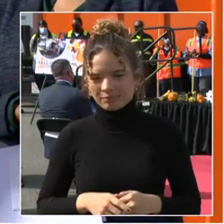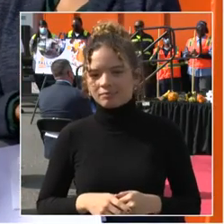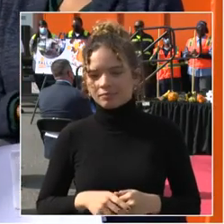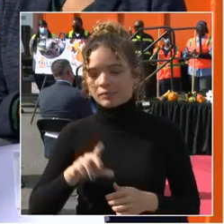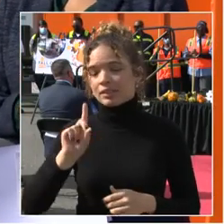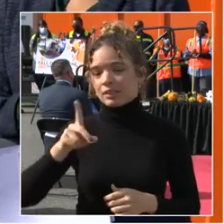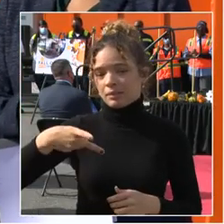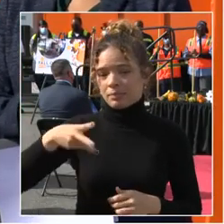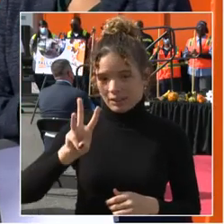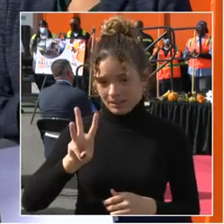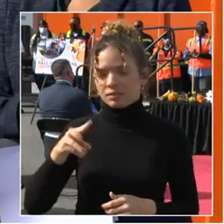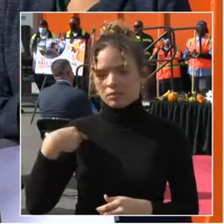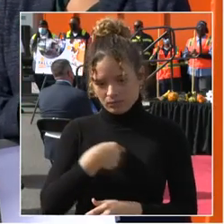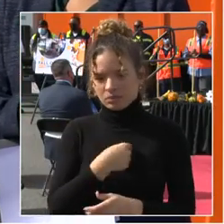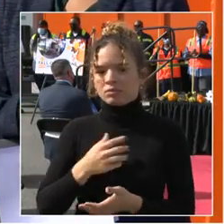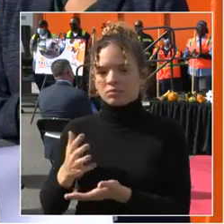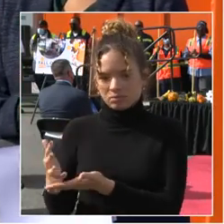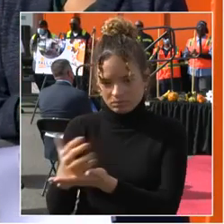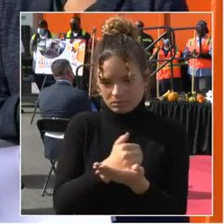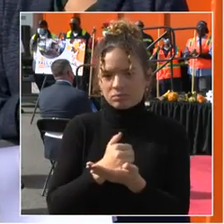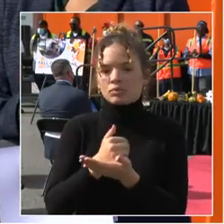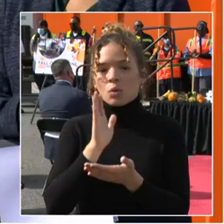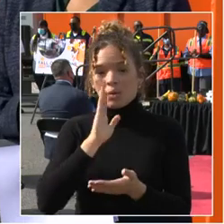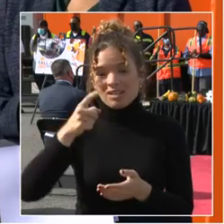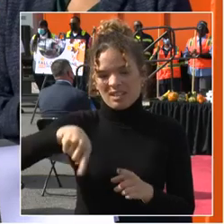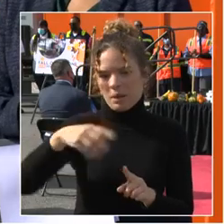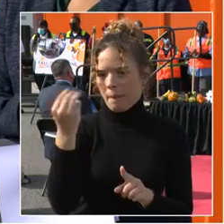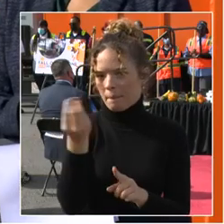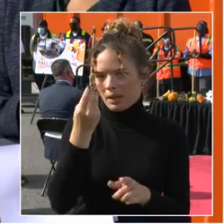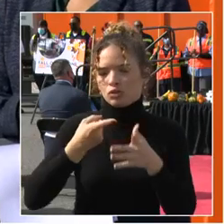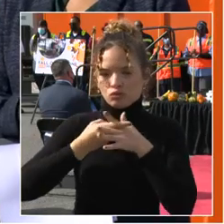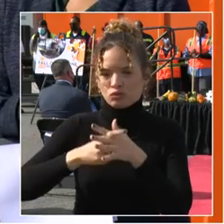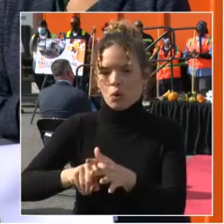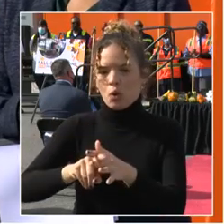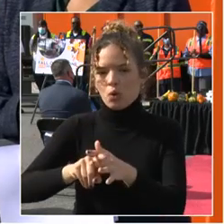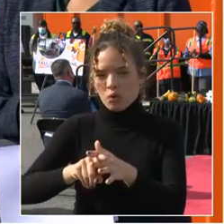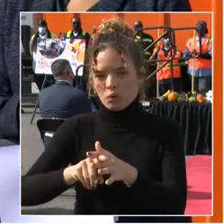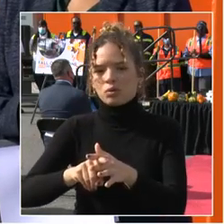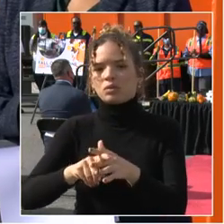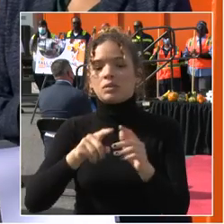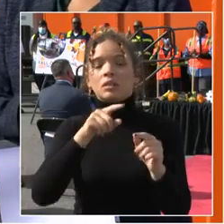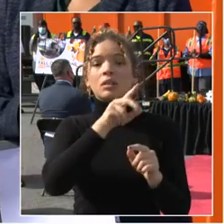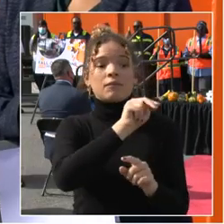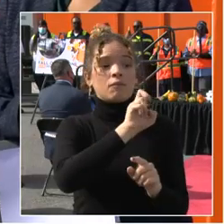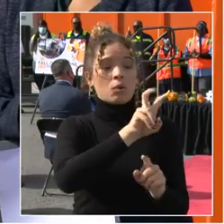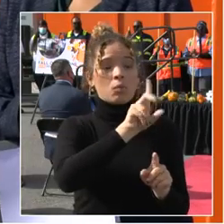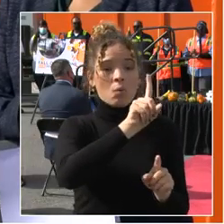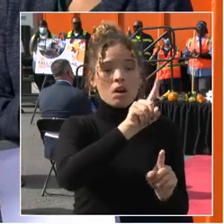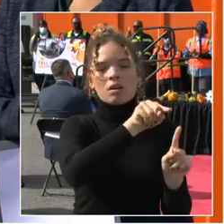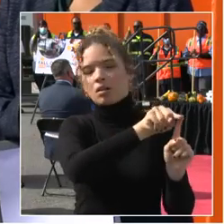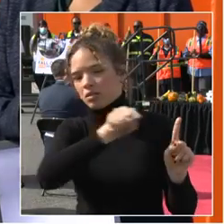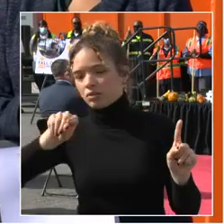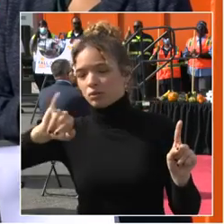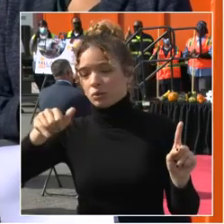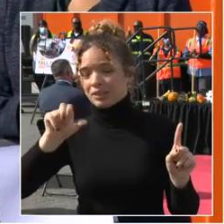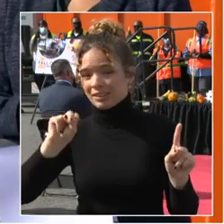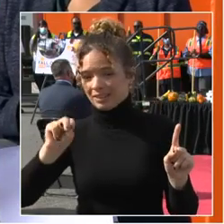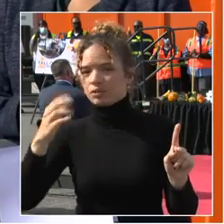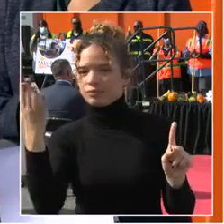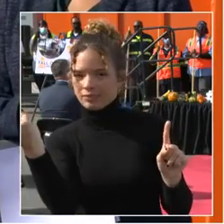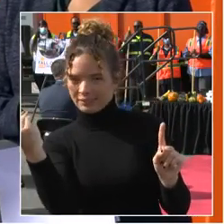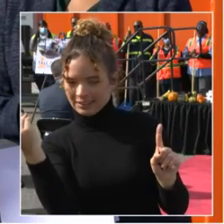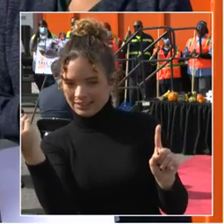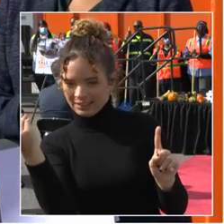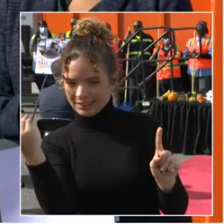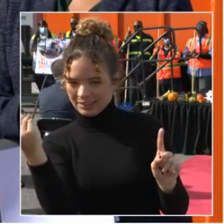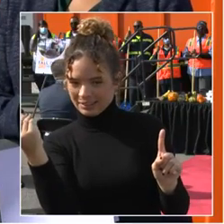1st, and runs until January 15th, 2022. By now, most residents have seen ads in their local